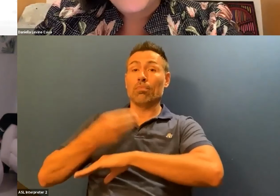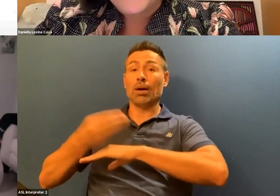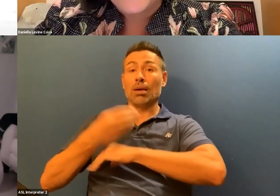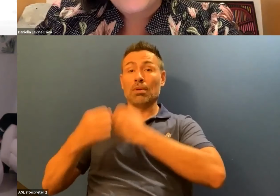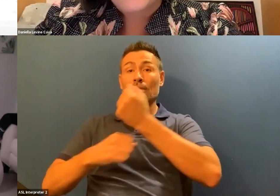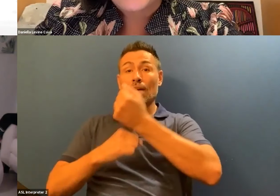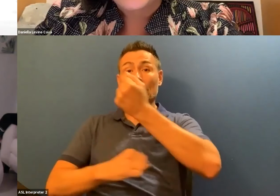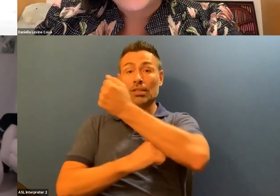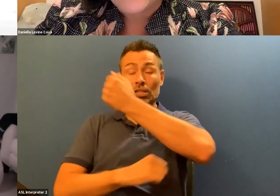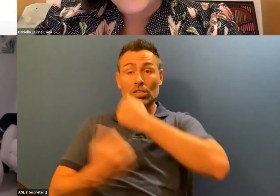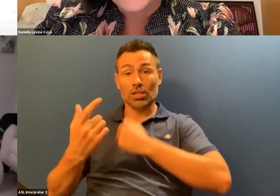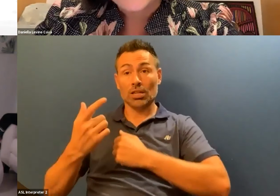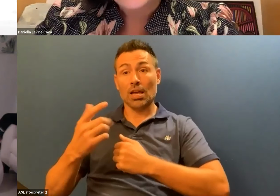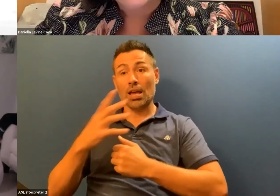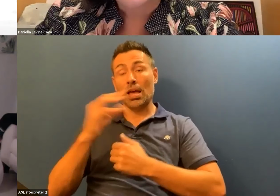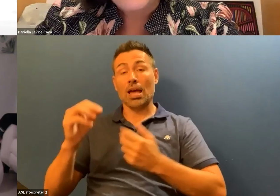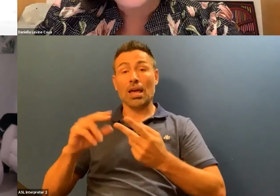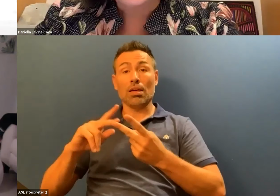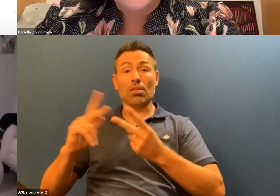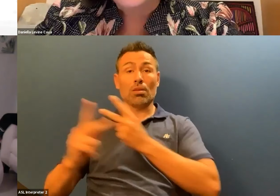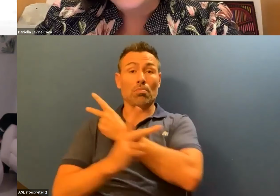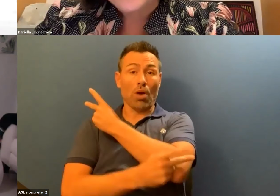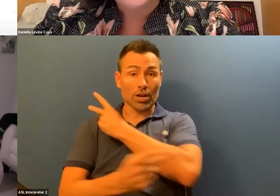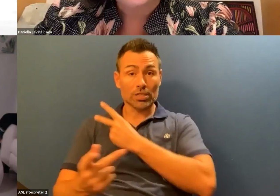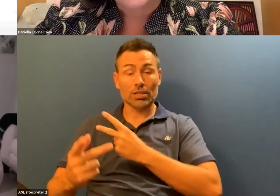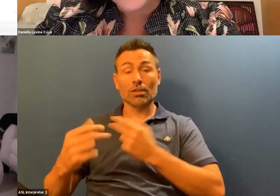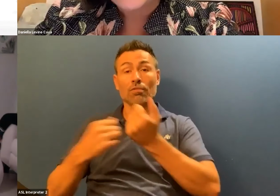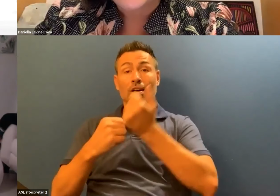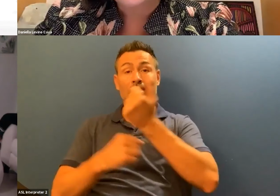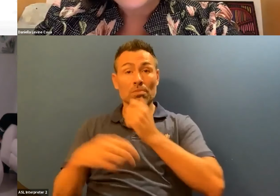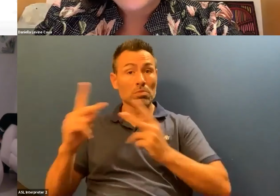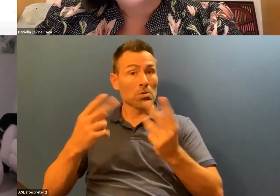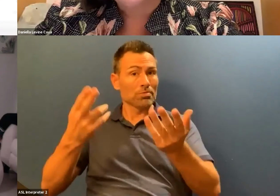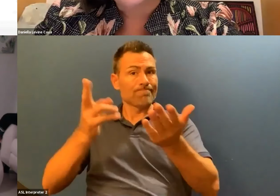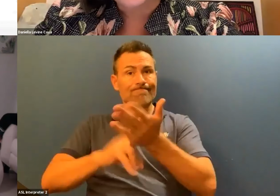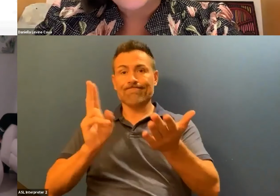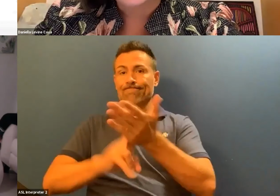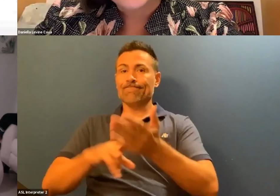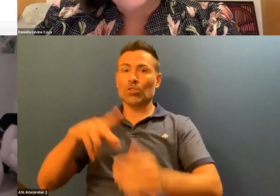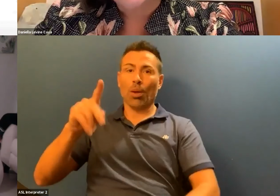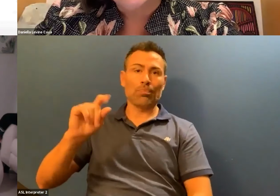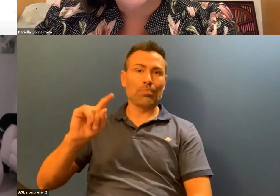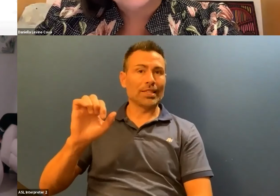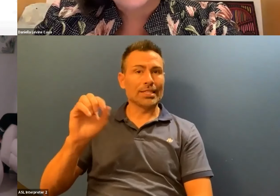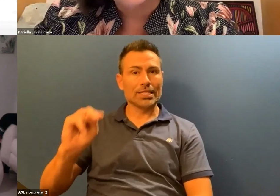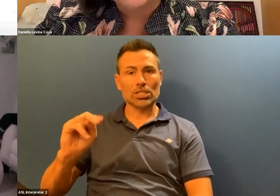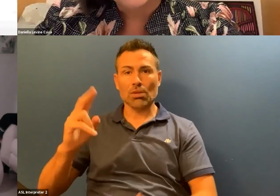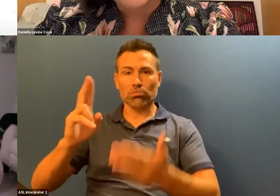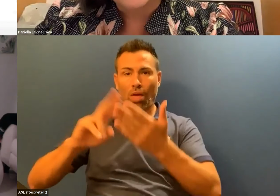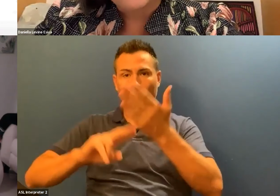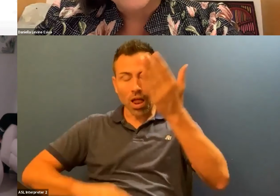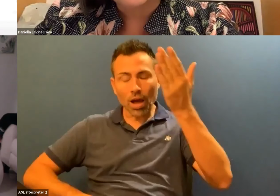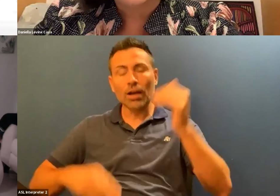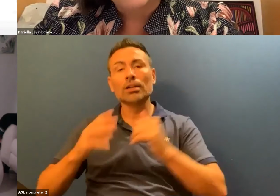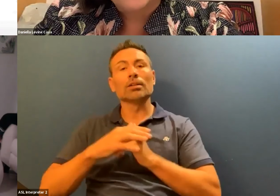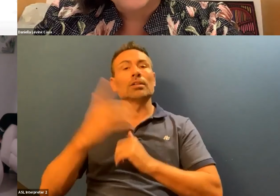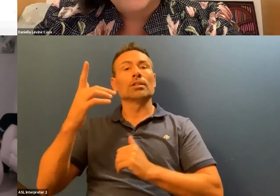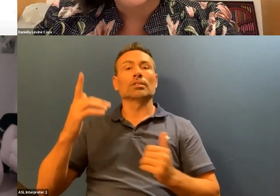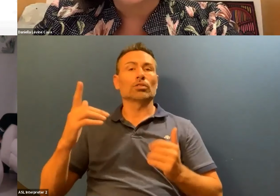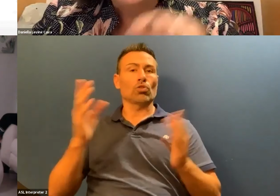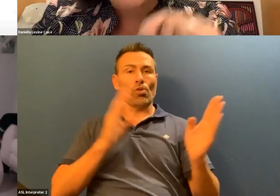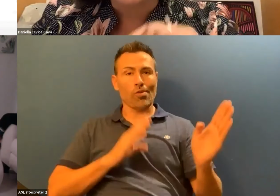Parks Foundation and others, people signed petitions, they organized, and 20% with funding was restored to parks. That's